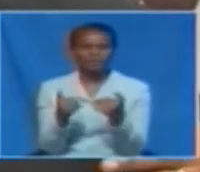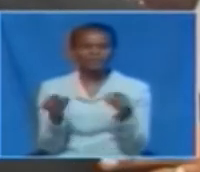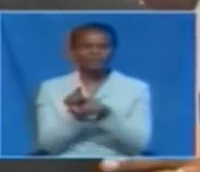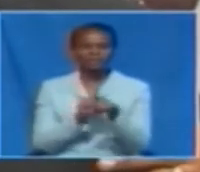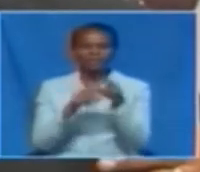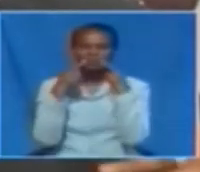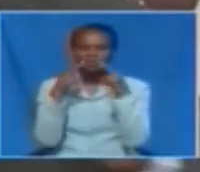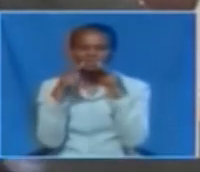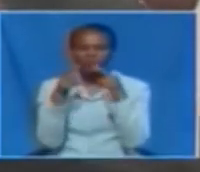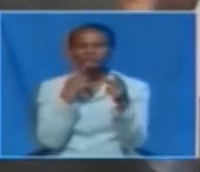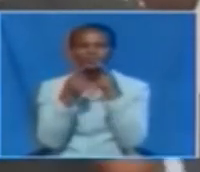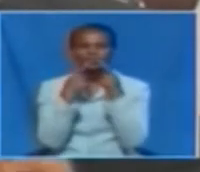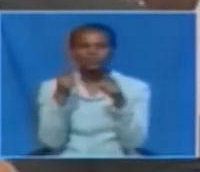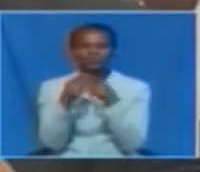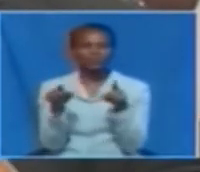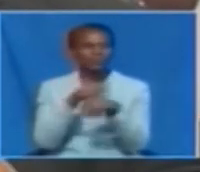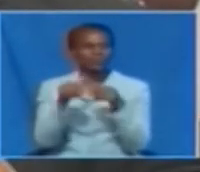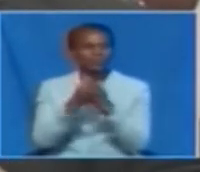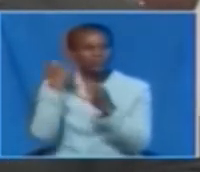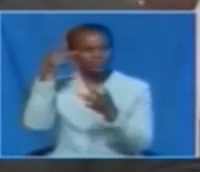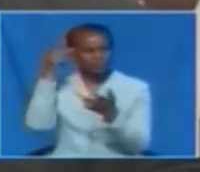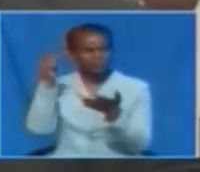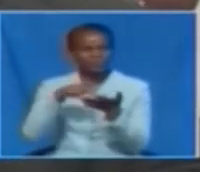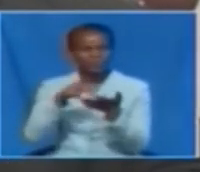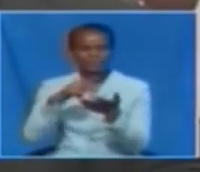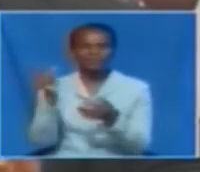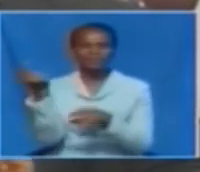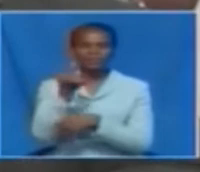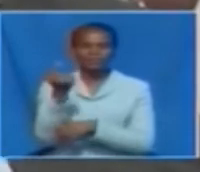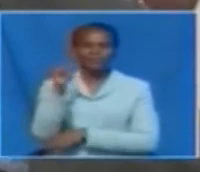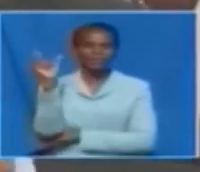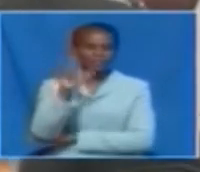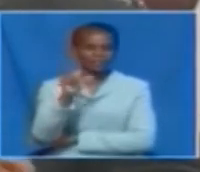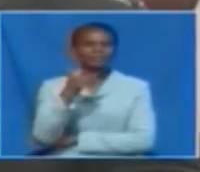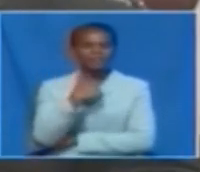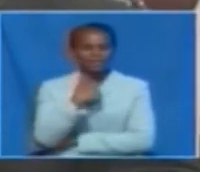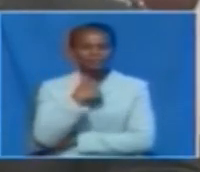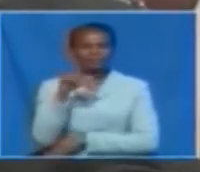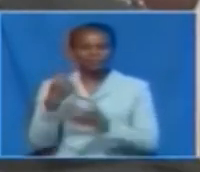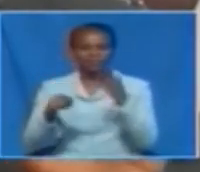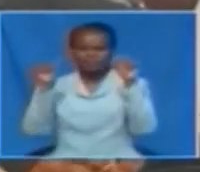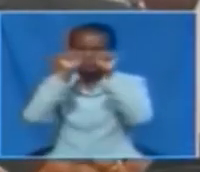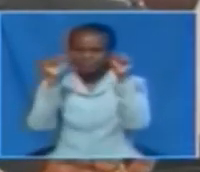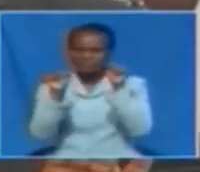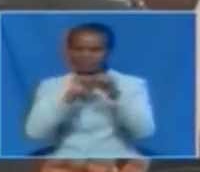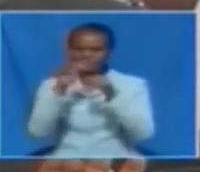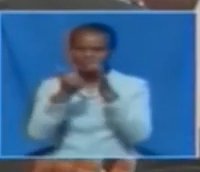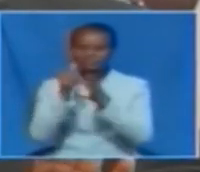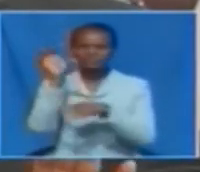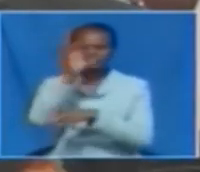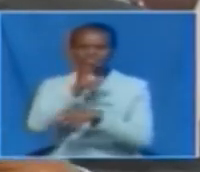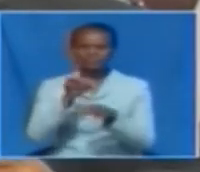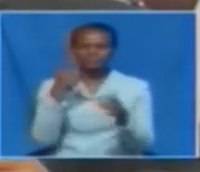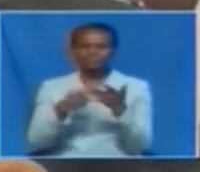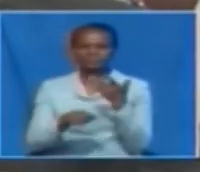will be totally different. And of all the parties in the country now, only MMD has such an extent of structures to all provinces